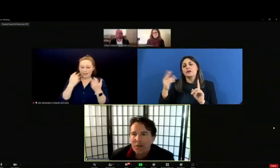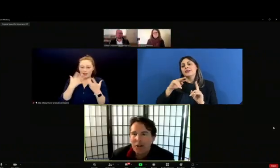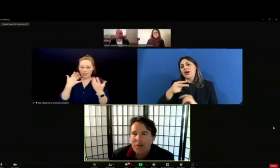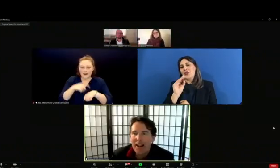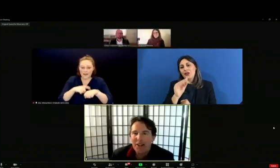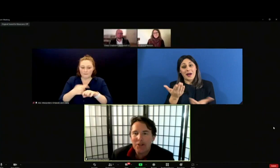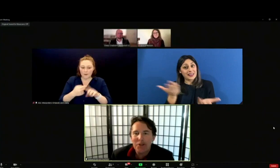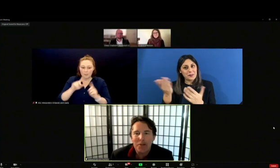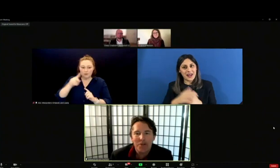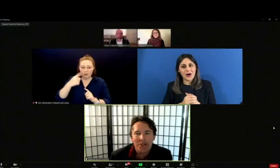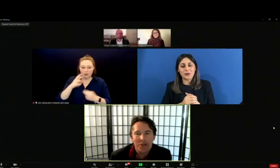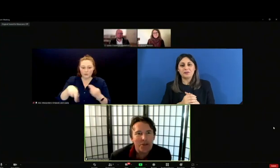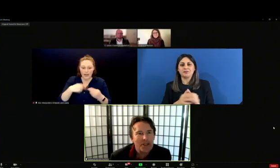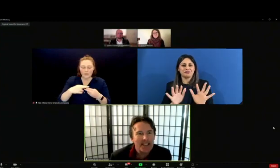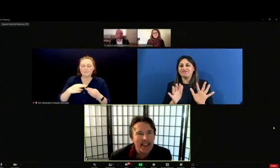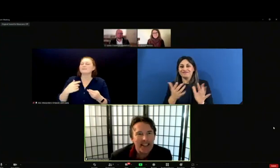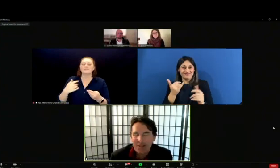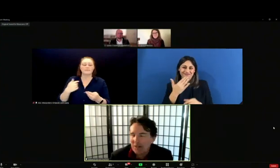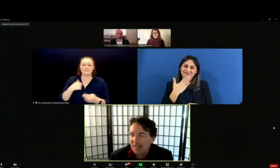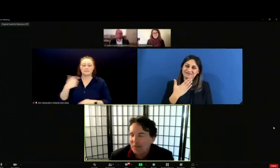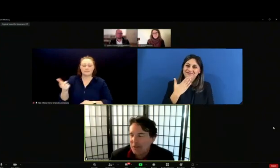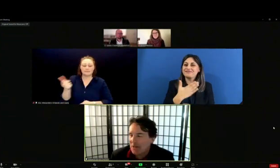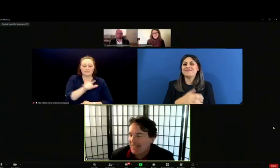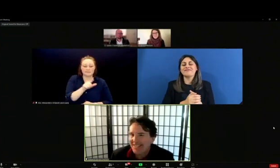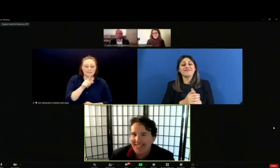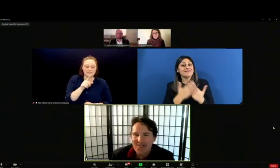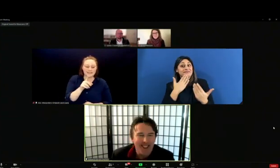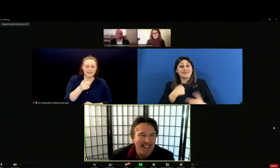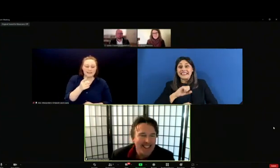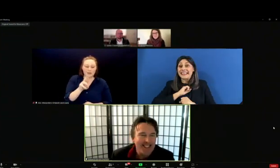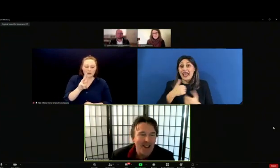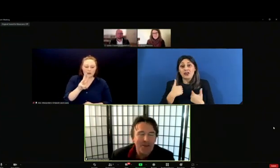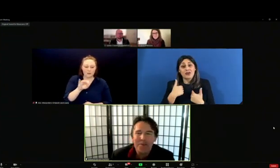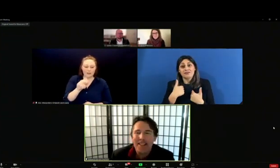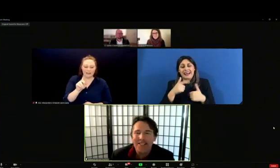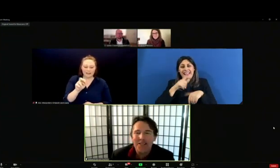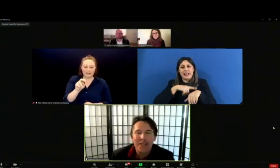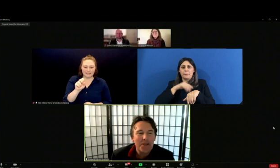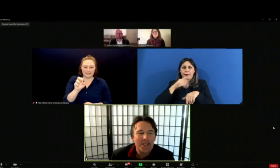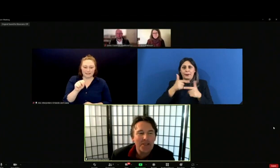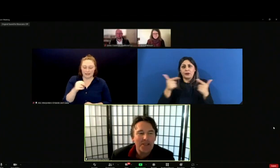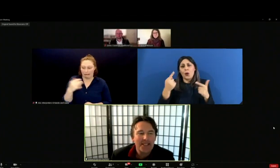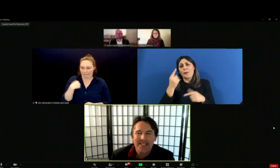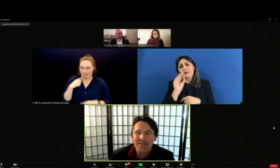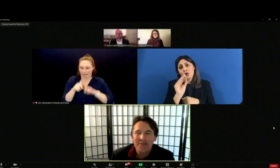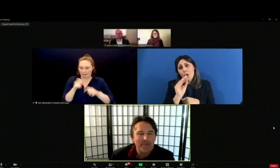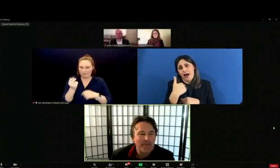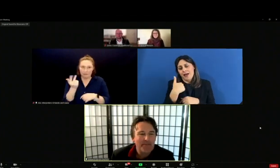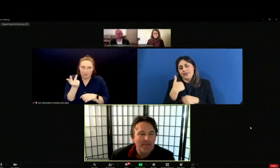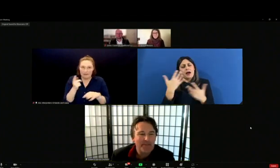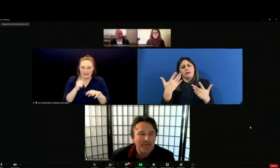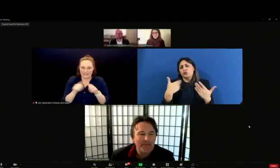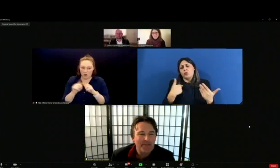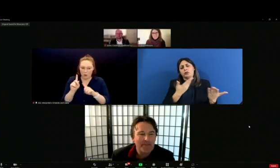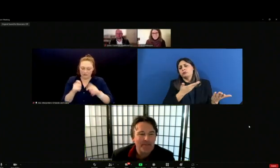and so I'm going to pass to Professor Wilkinson. I actually asked you like 3 questions at once, and so I'm going to pass to Professor Wilkinson. Thank you